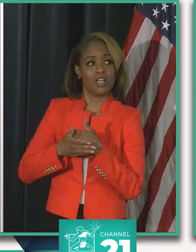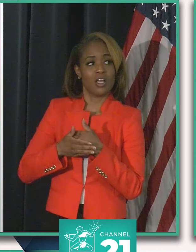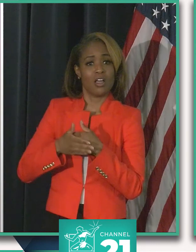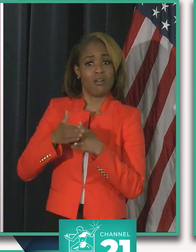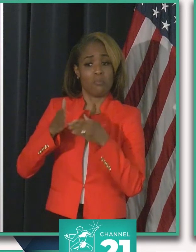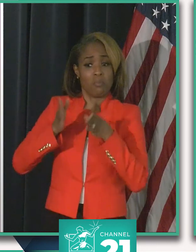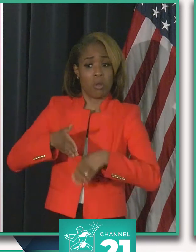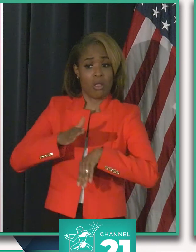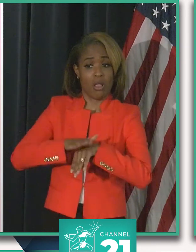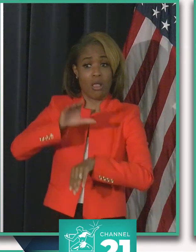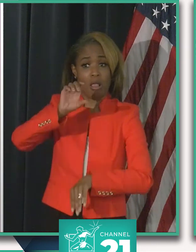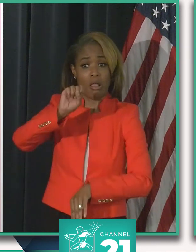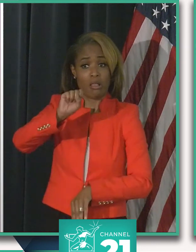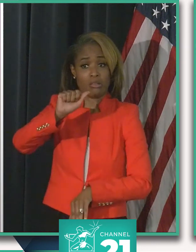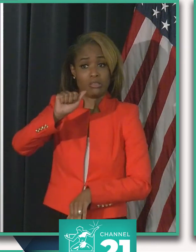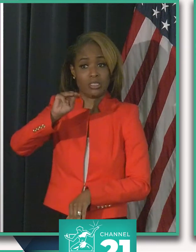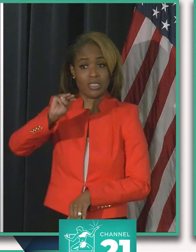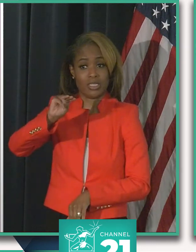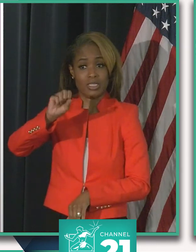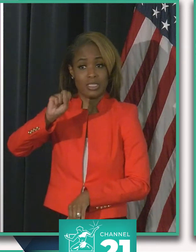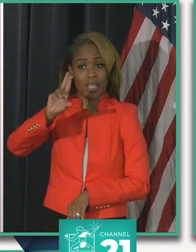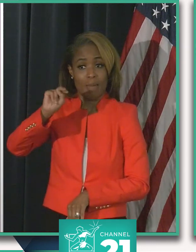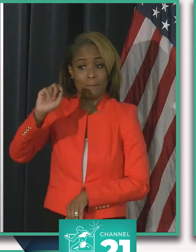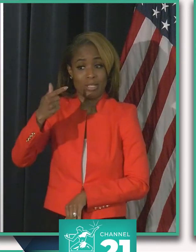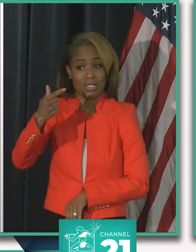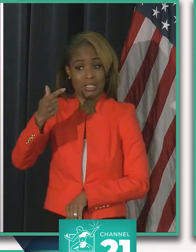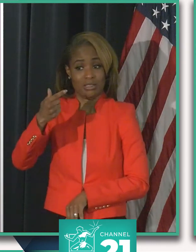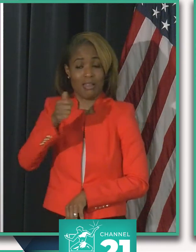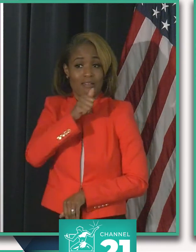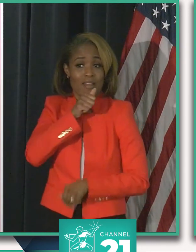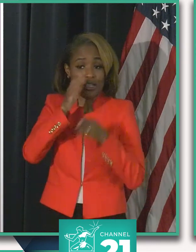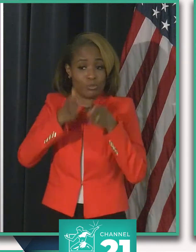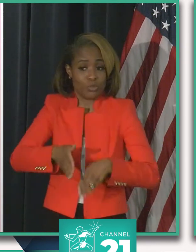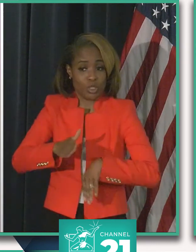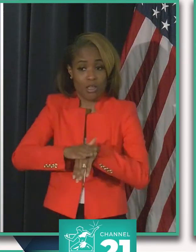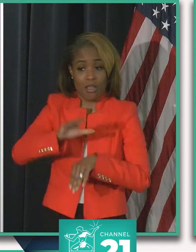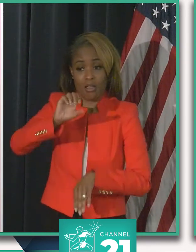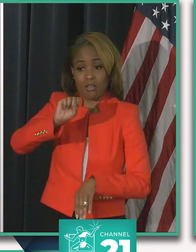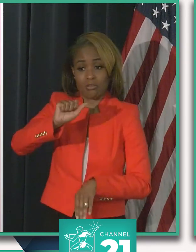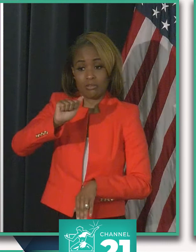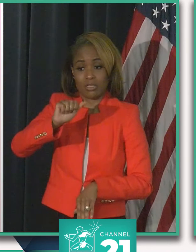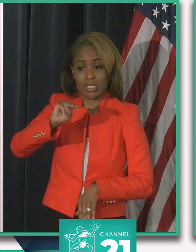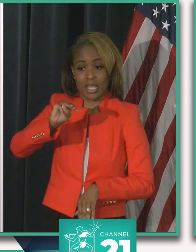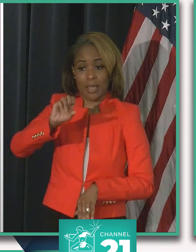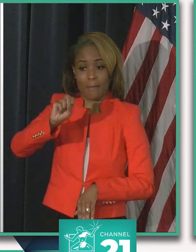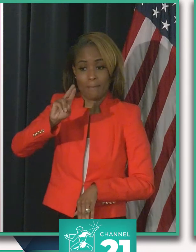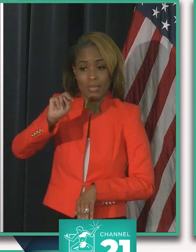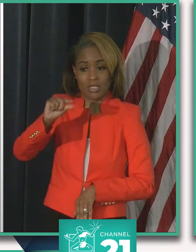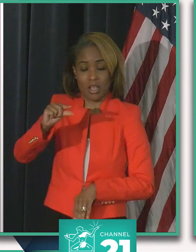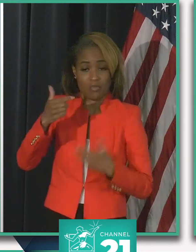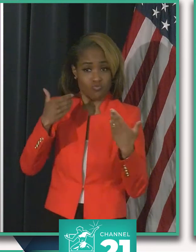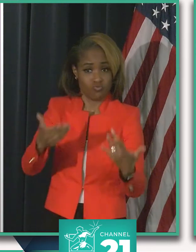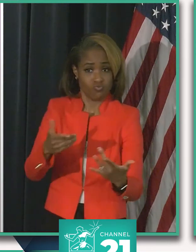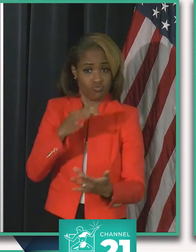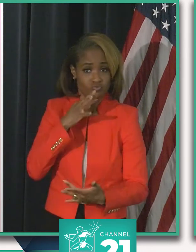Samsung. Sorry for the plug. Okay. An anonymous person on Samsung. You're unmuted.